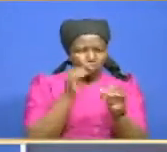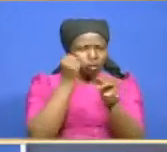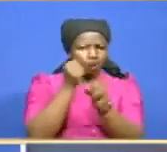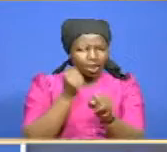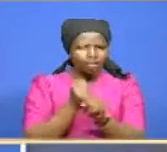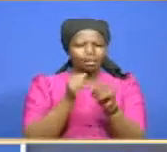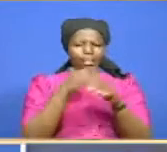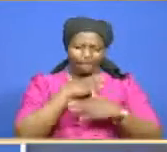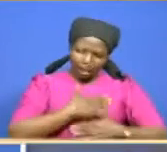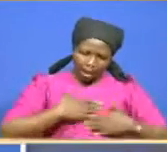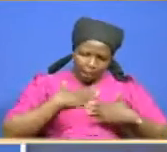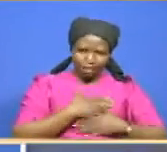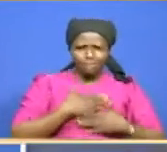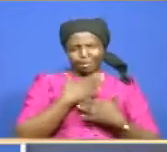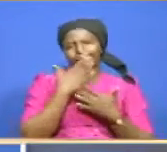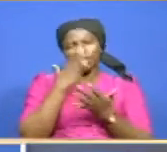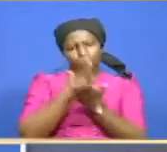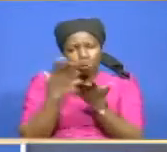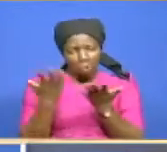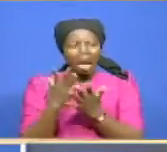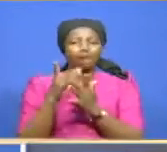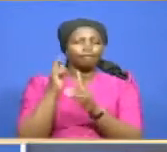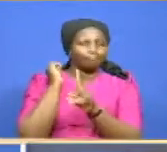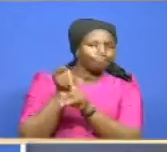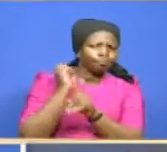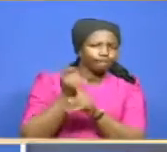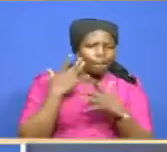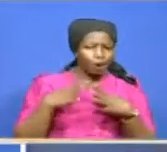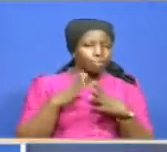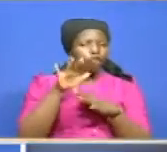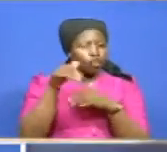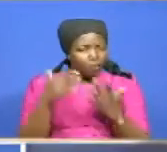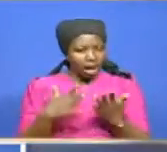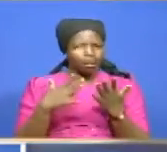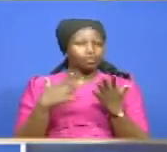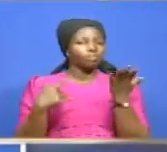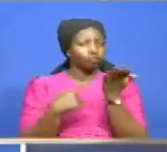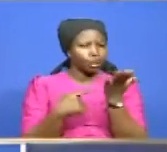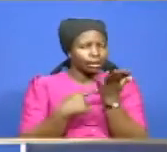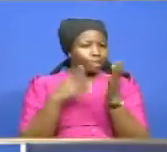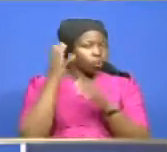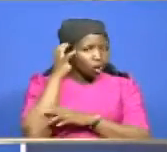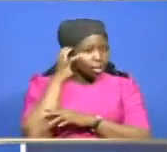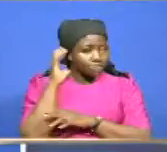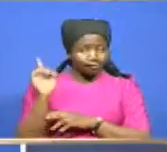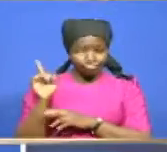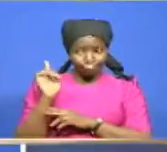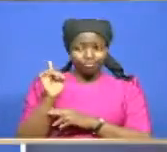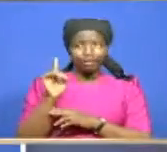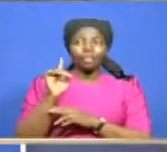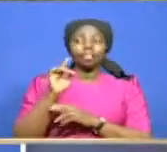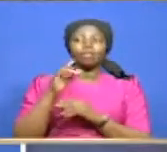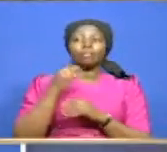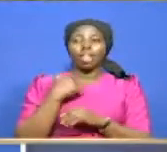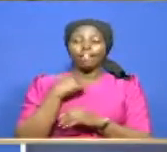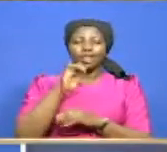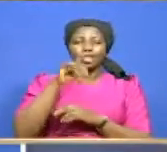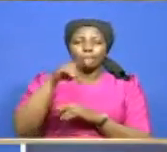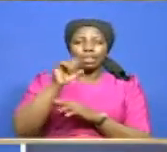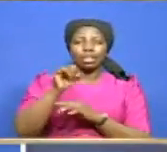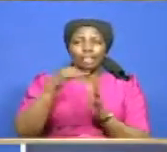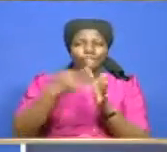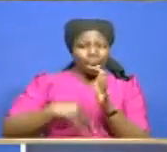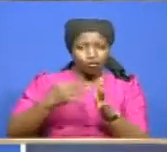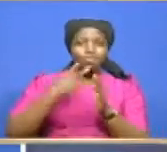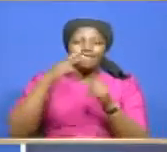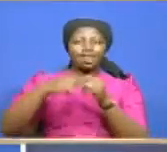we appreciate the fact that artisans come from polytechnics. One such EPS factory is the 700 million shillings plant owned by